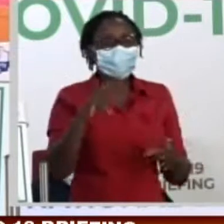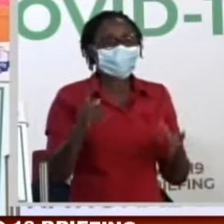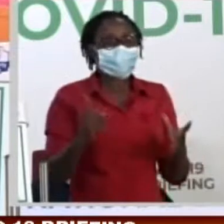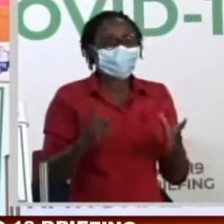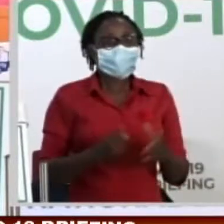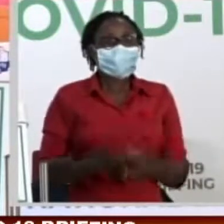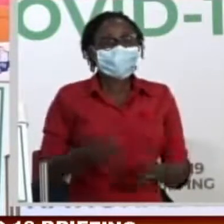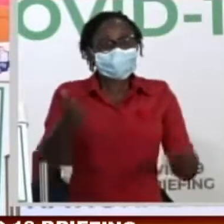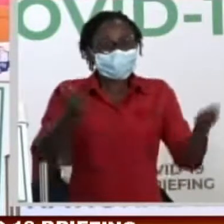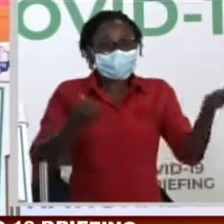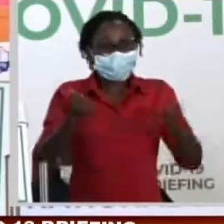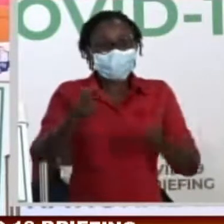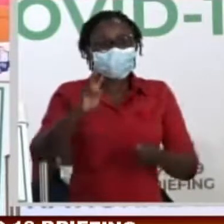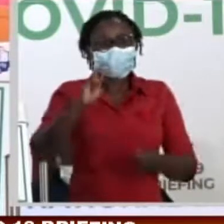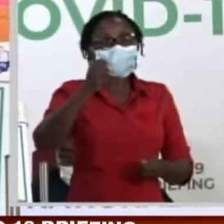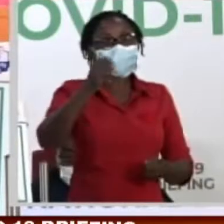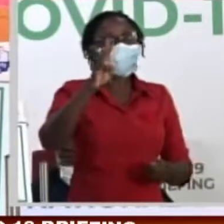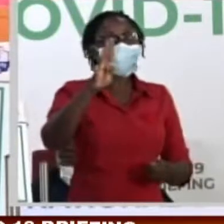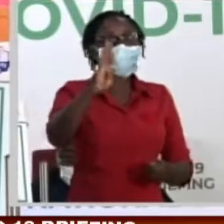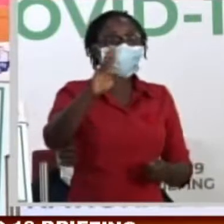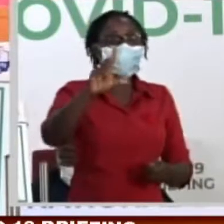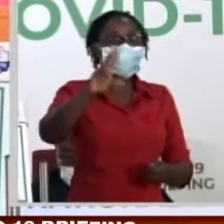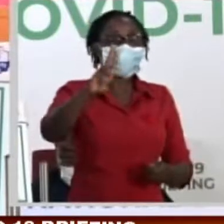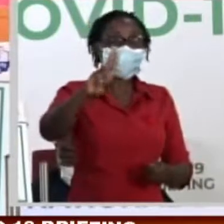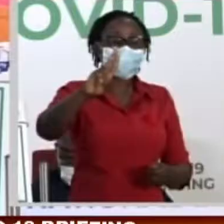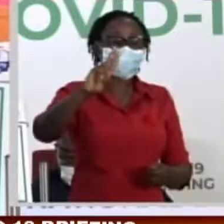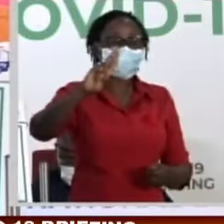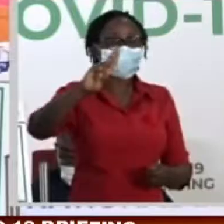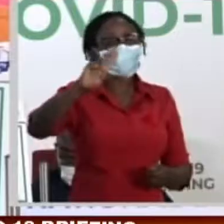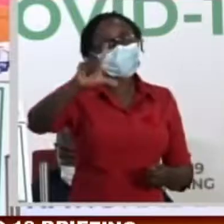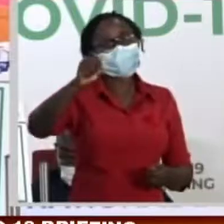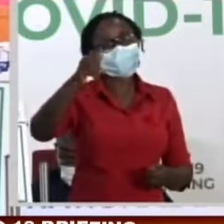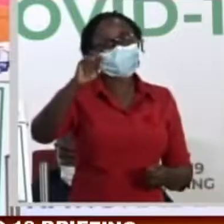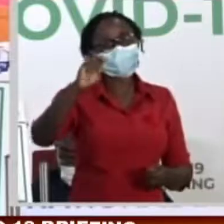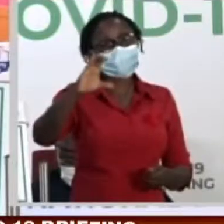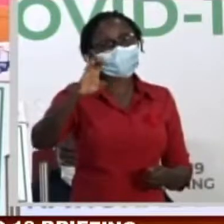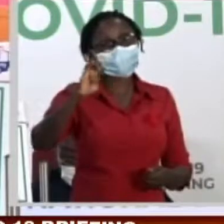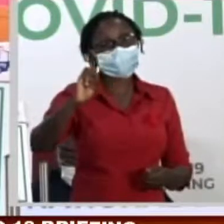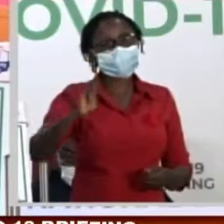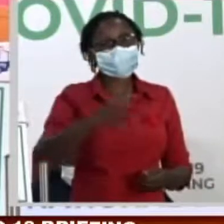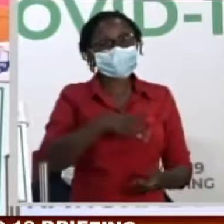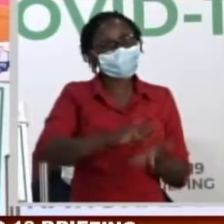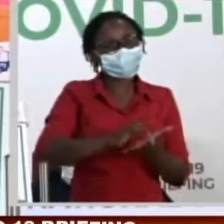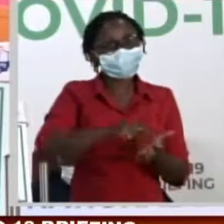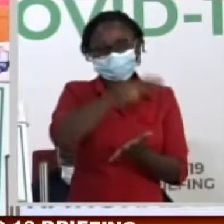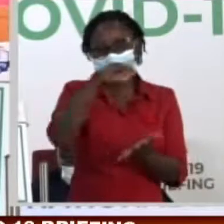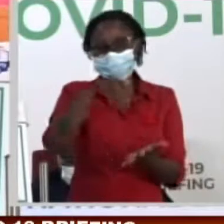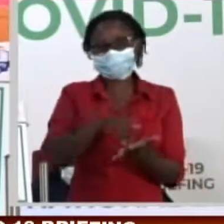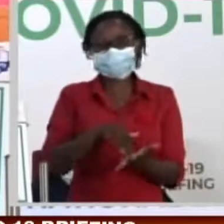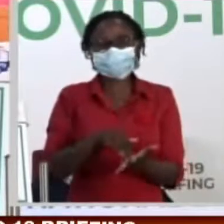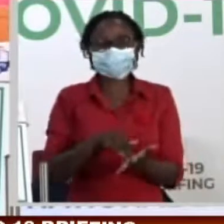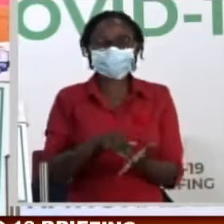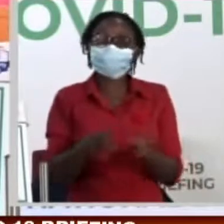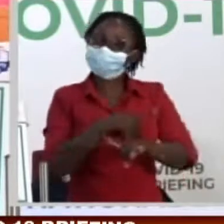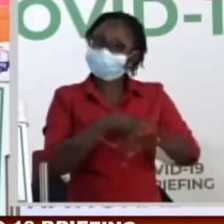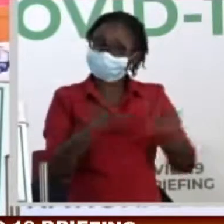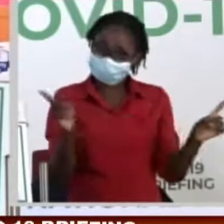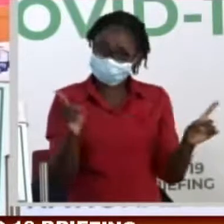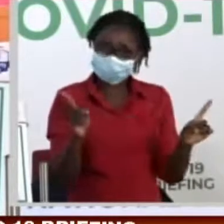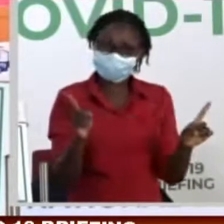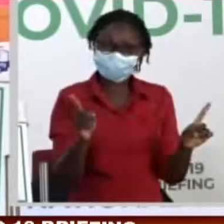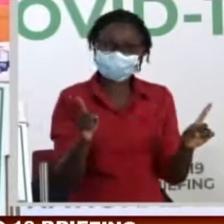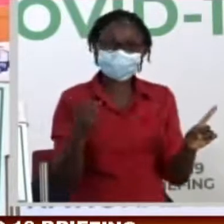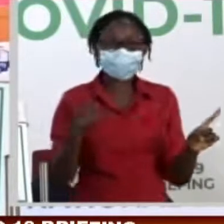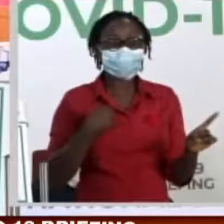ambulance services, and the commensurate isolation and treatment centers. However,